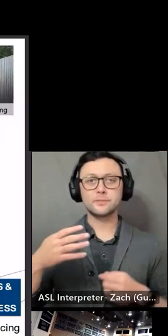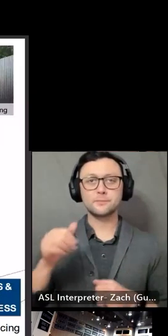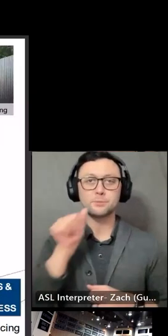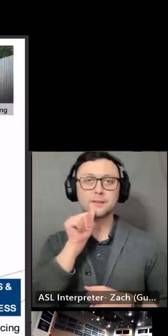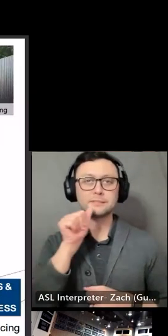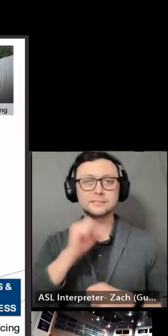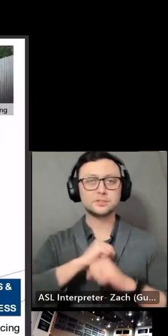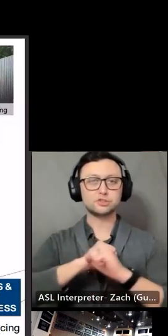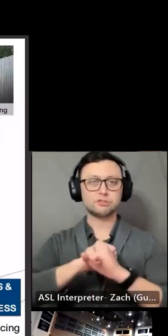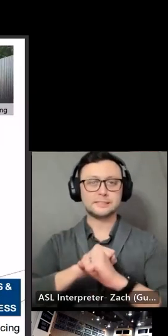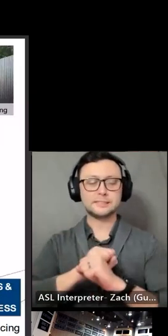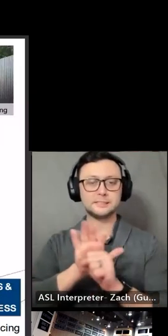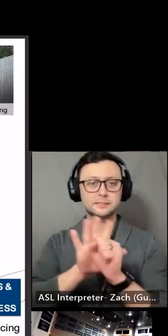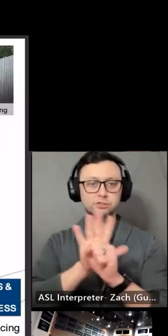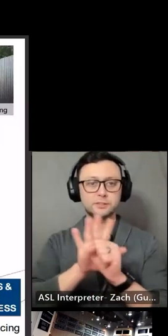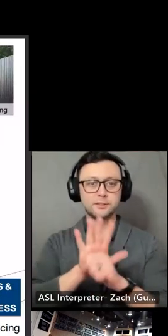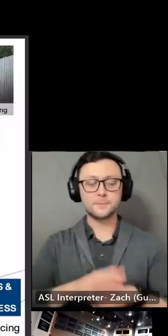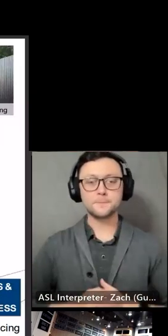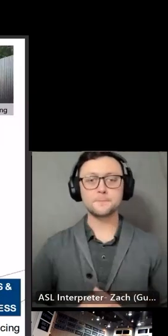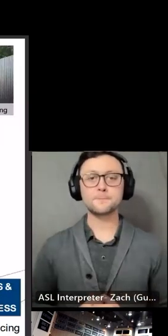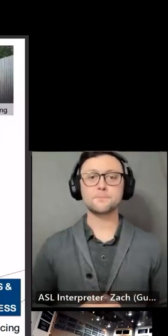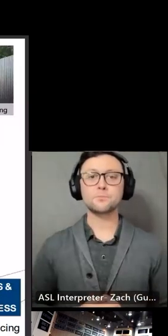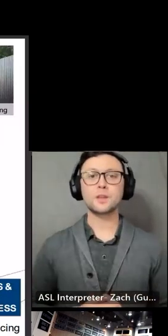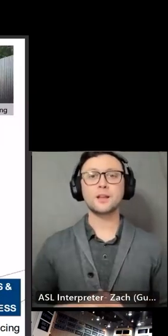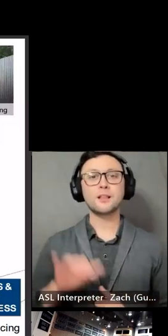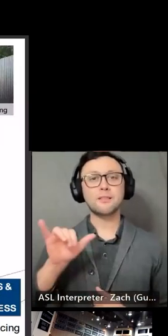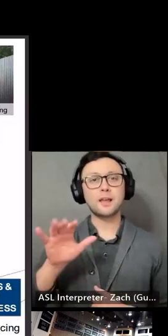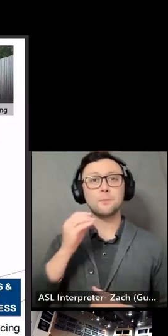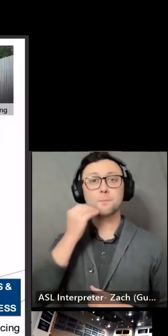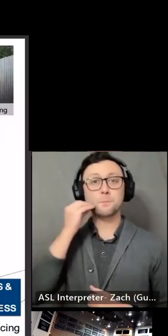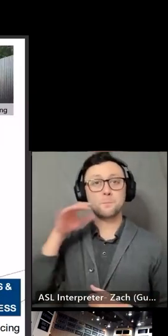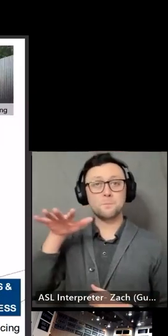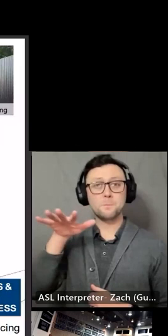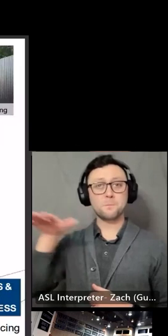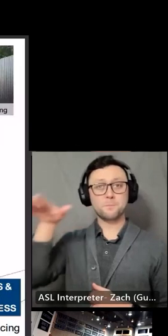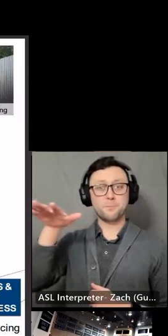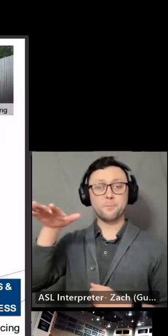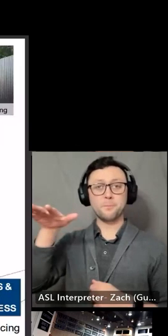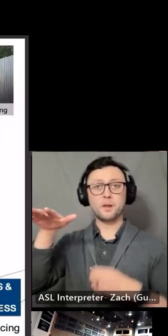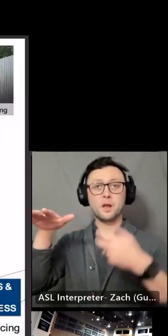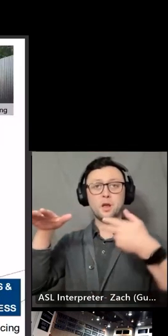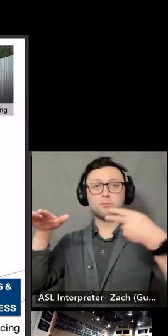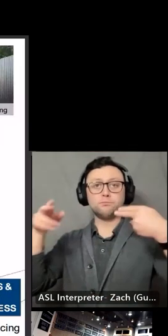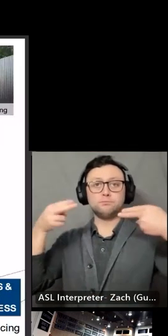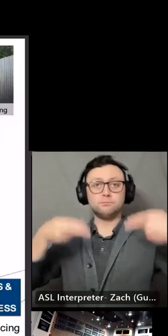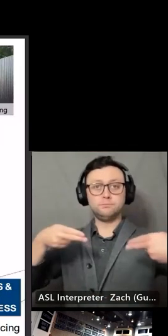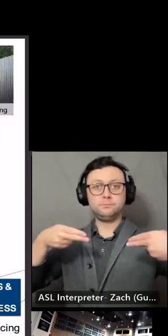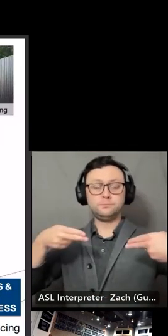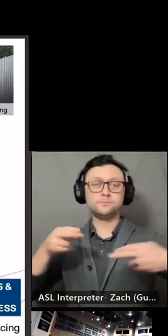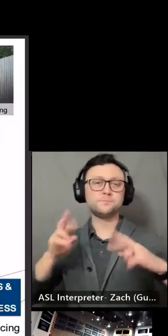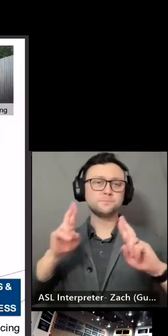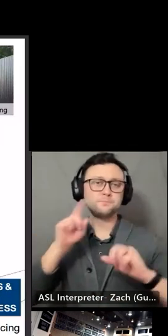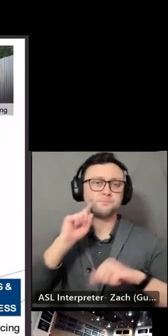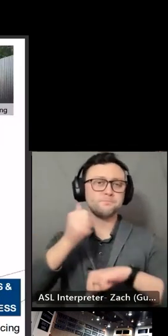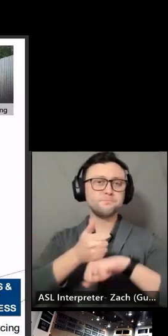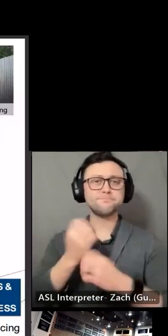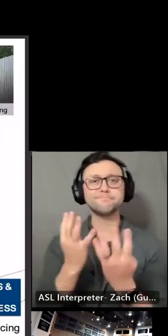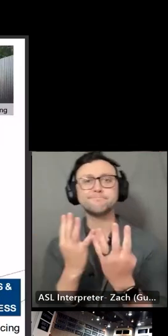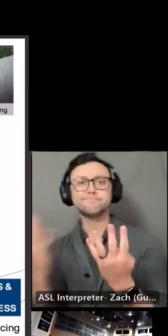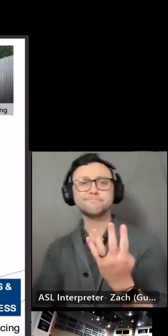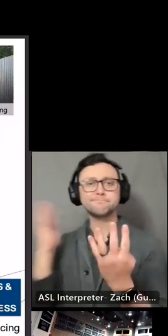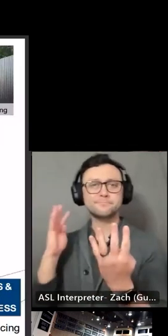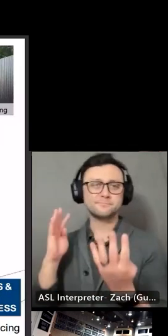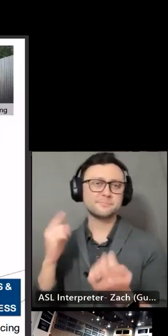backs up the Stony Brook area and some residential areas, helping it provide a bit of a buffer. And then we